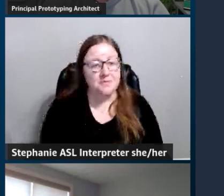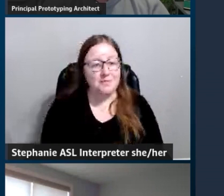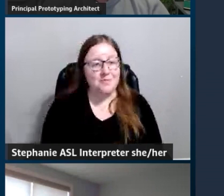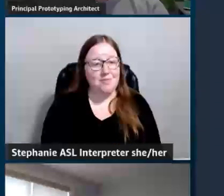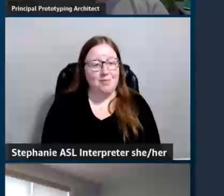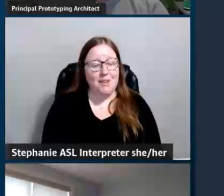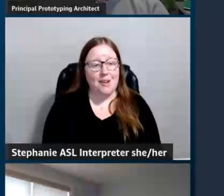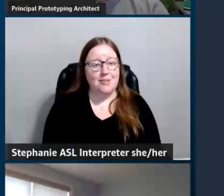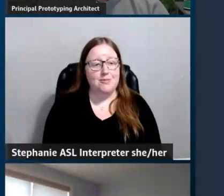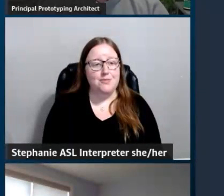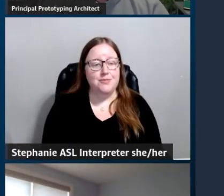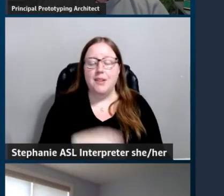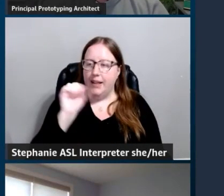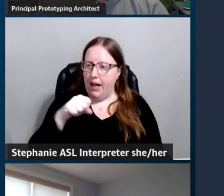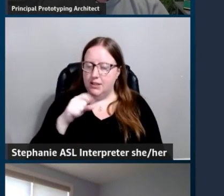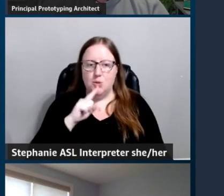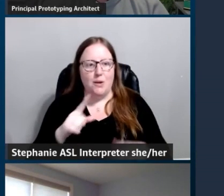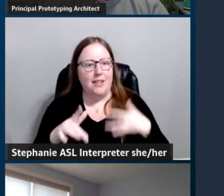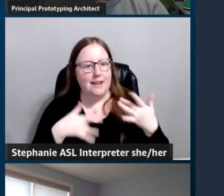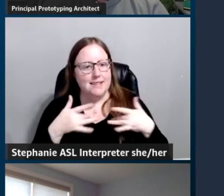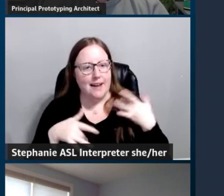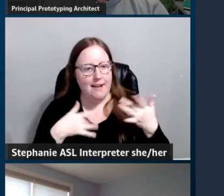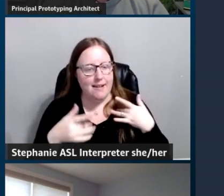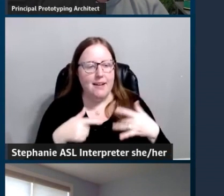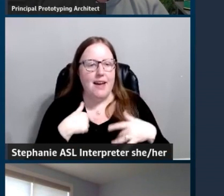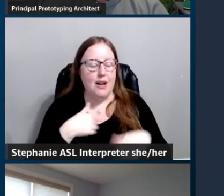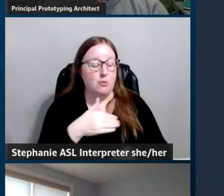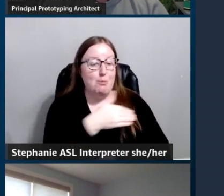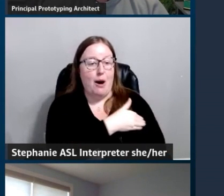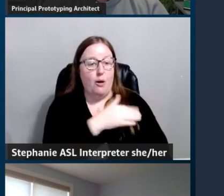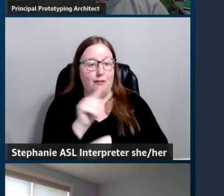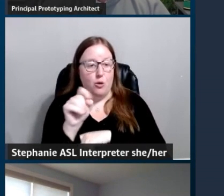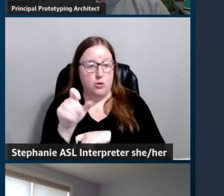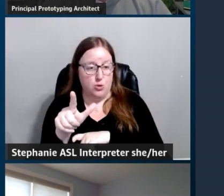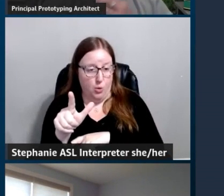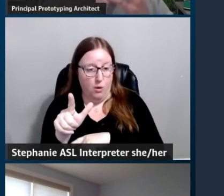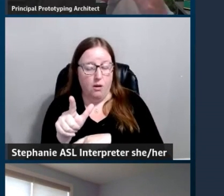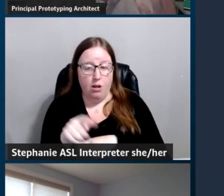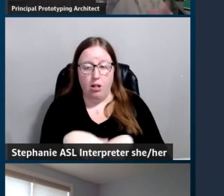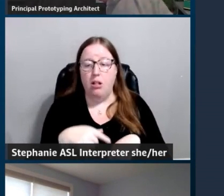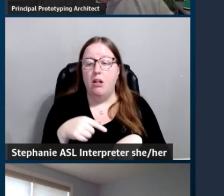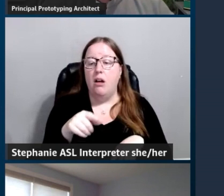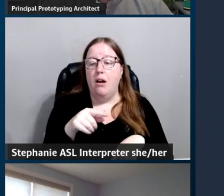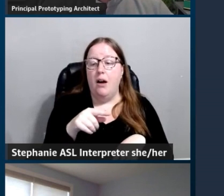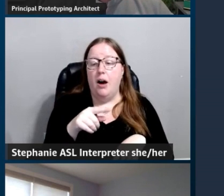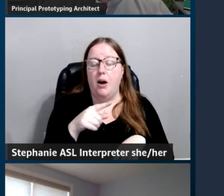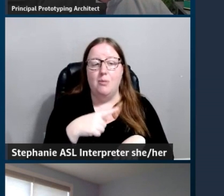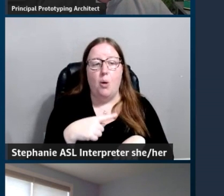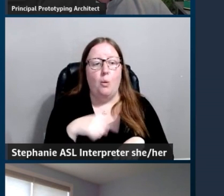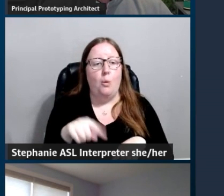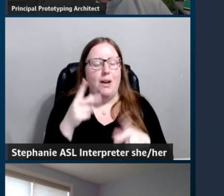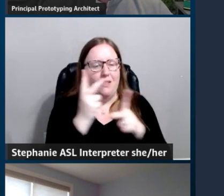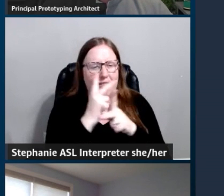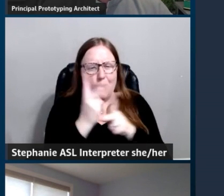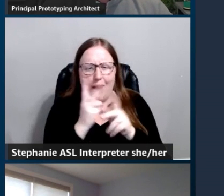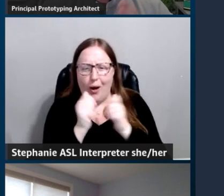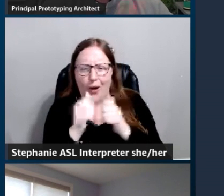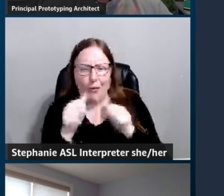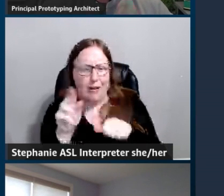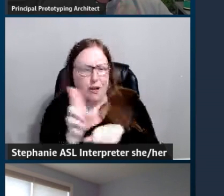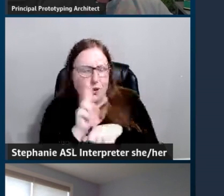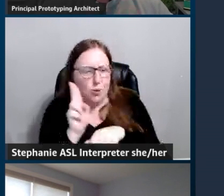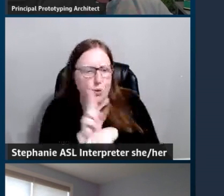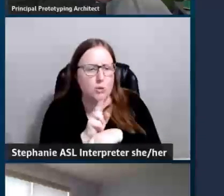Yeah, it's really exciting and a really, really powerful tool, especially when we kind of demystify how it can be used and how you